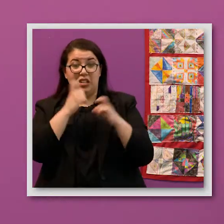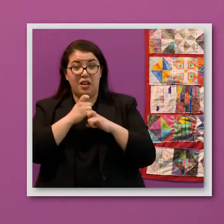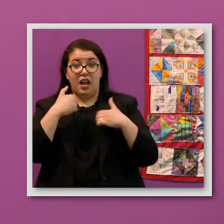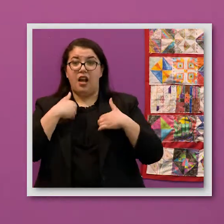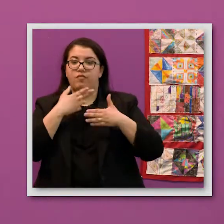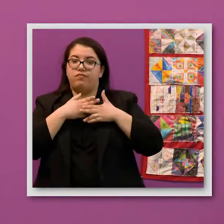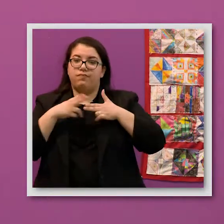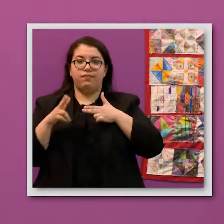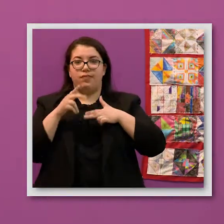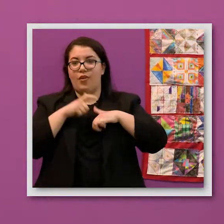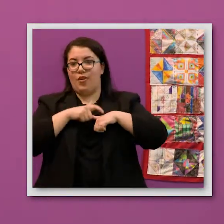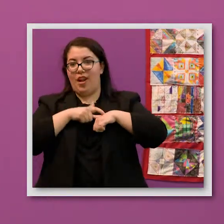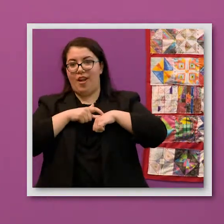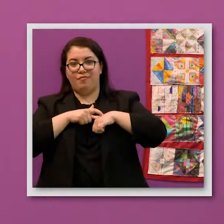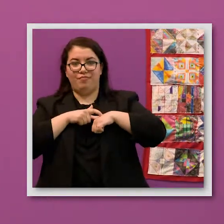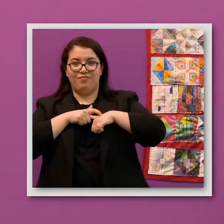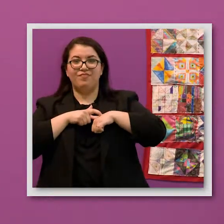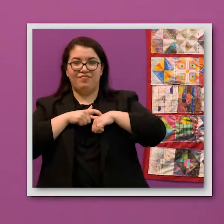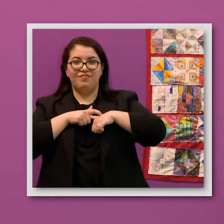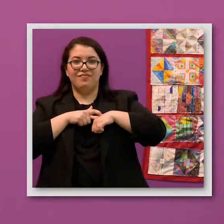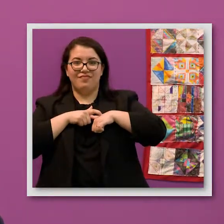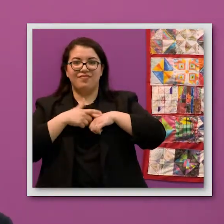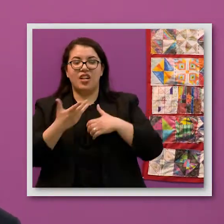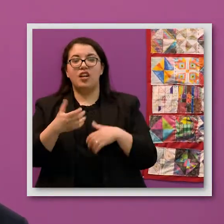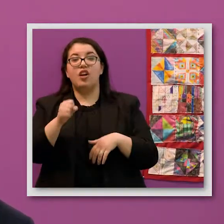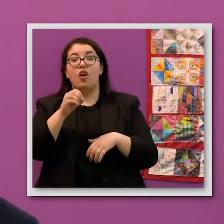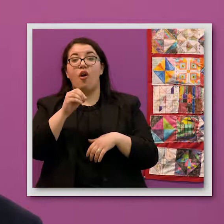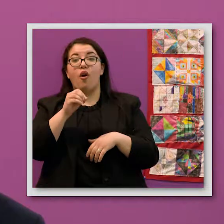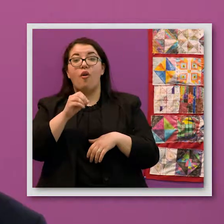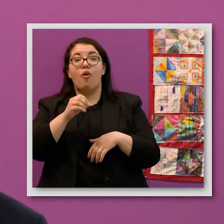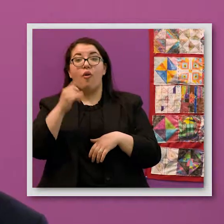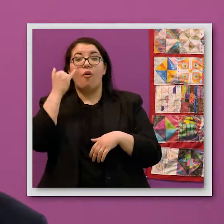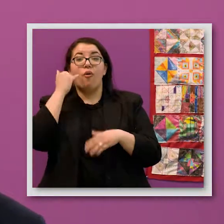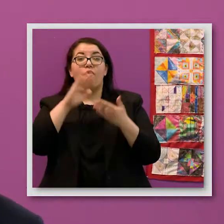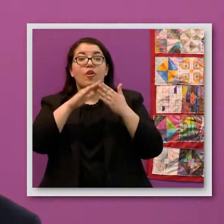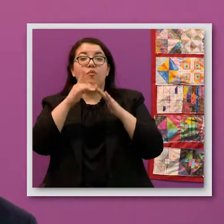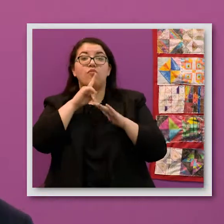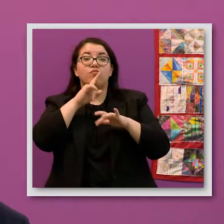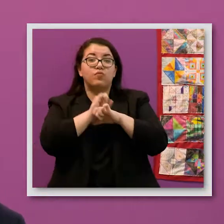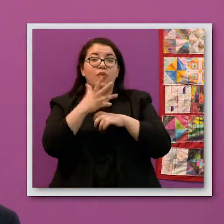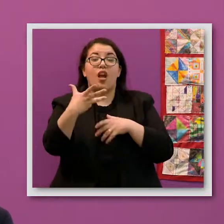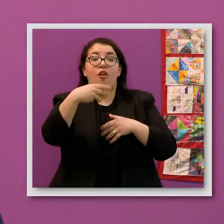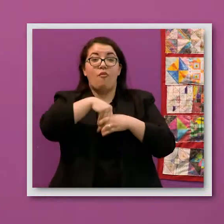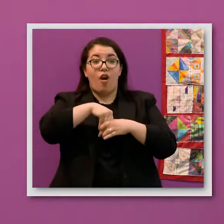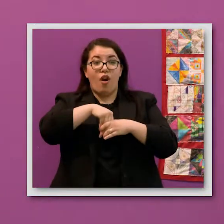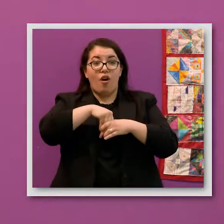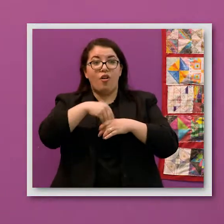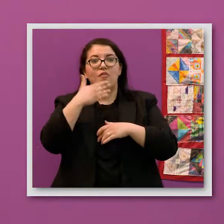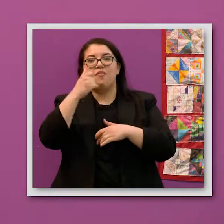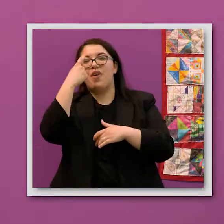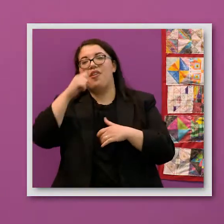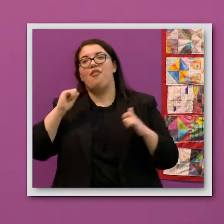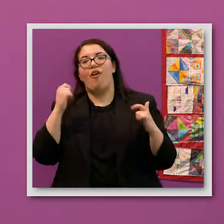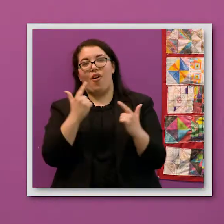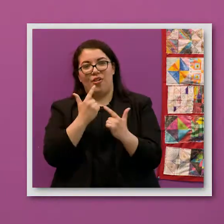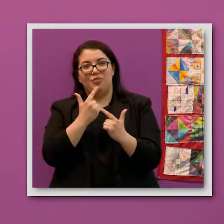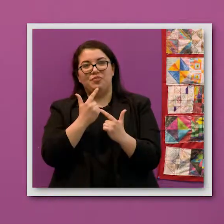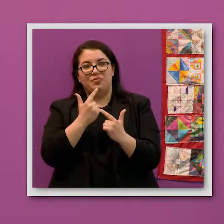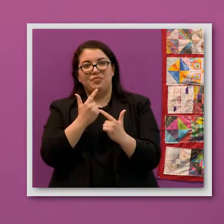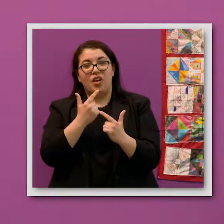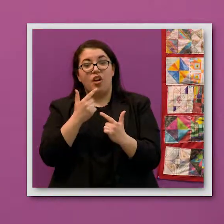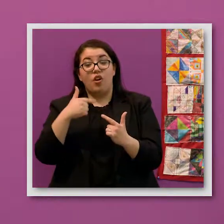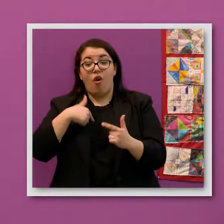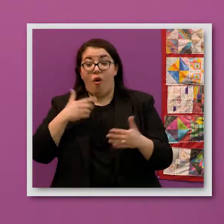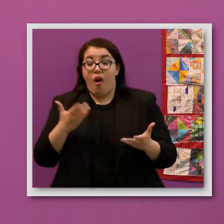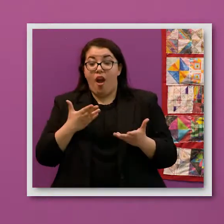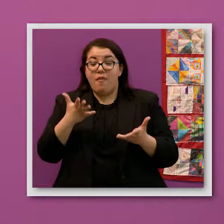time because that's what the Home Rule Act says. So the more community involvement there is, the better informed we are. That's why I'm here to hear what you